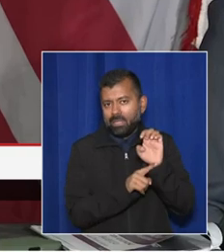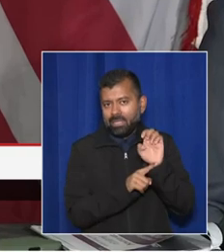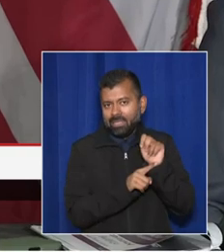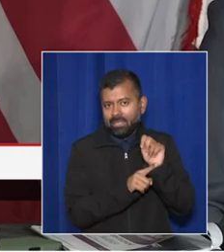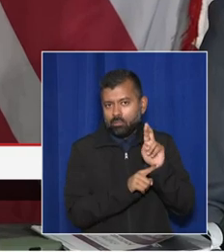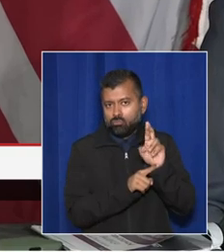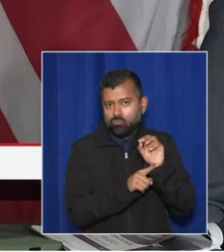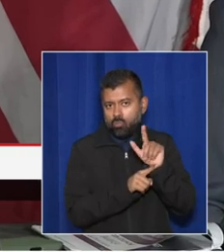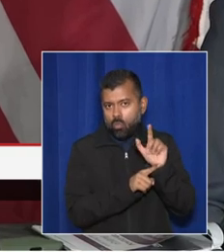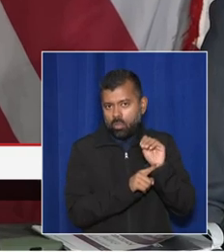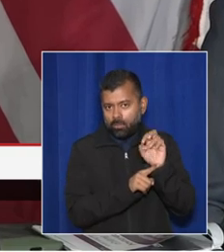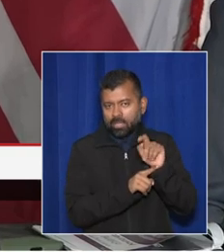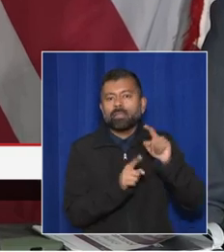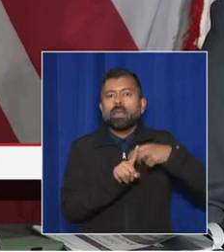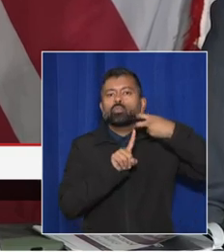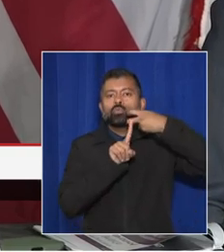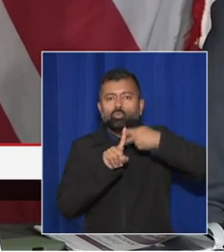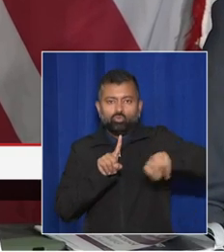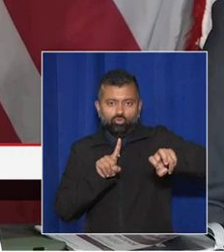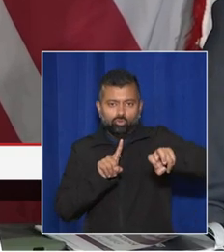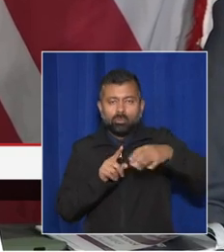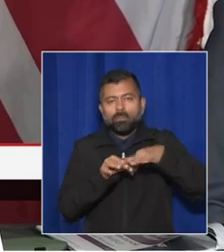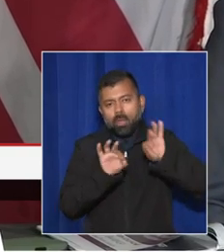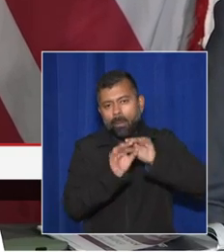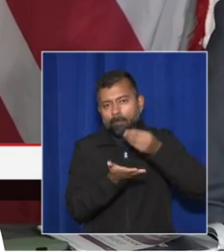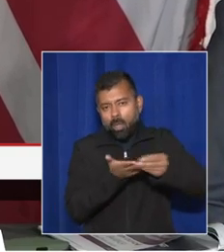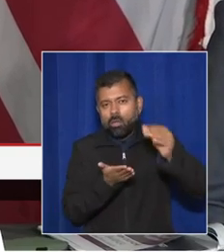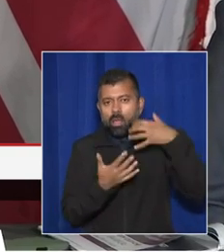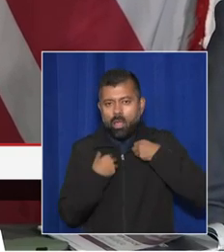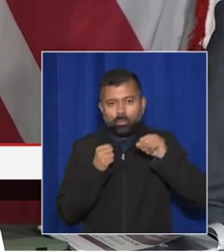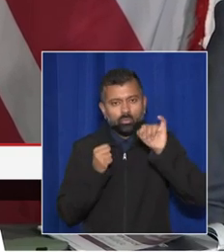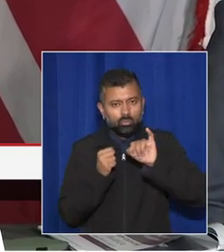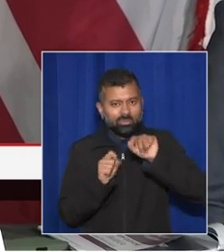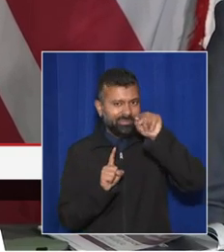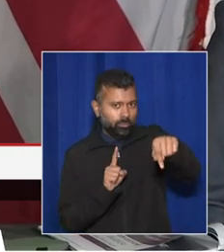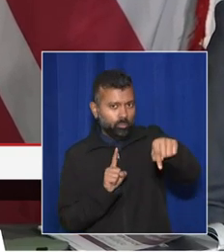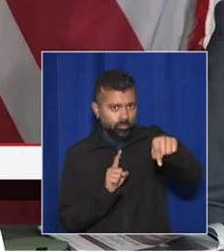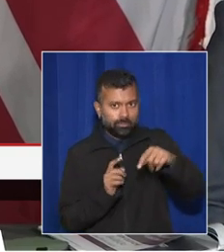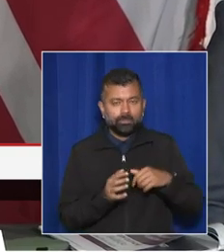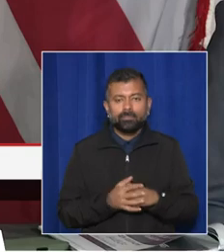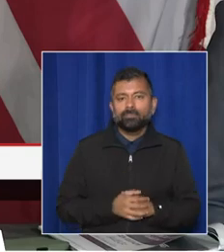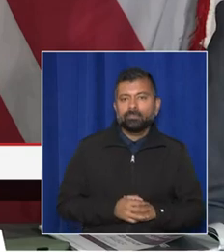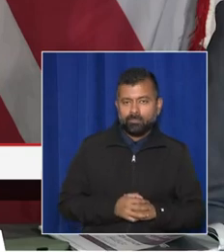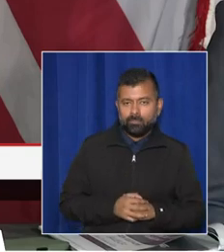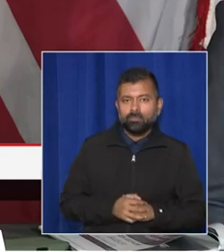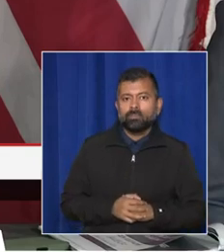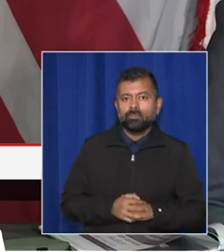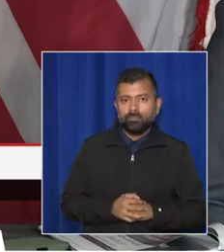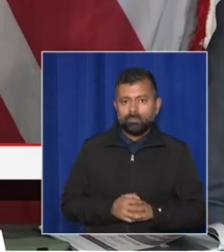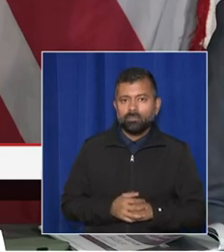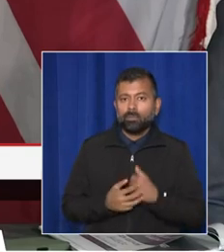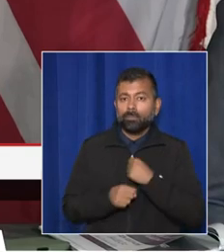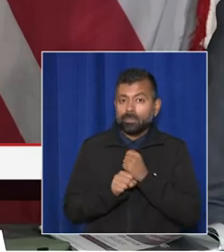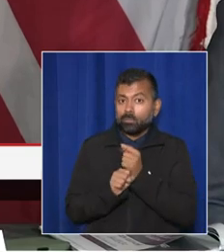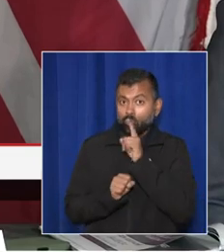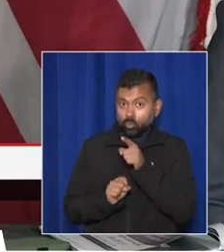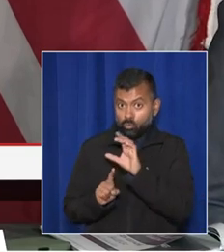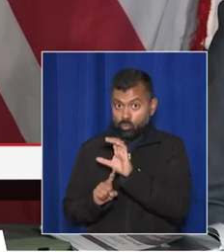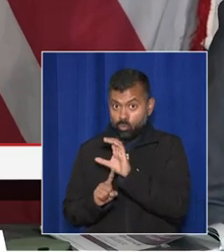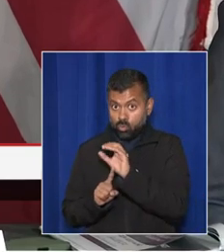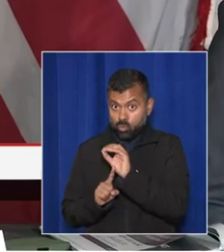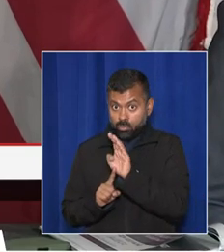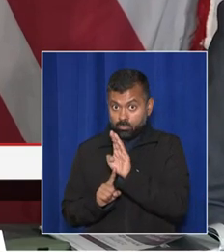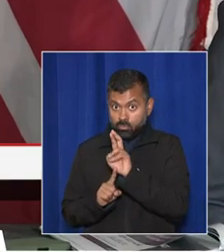buy insurance off the exchange to have continuity of coverage between their COBRA insurance and then to sign up for